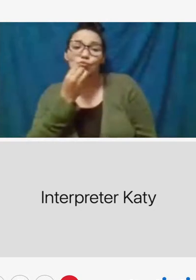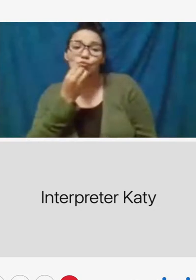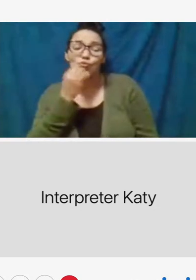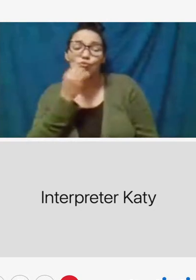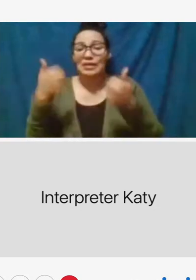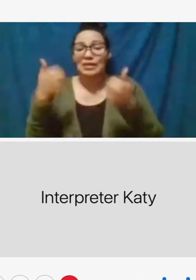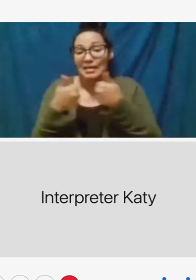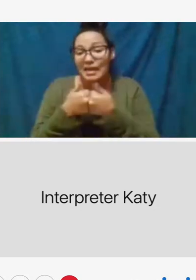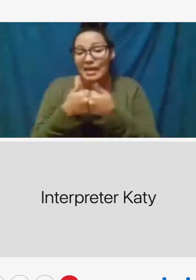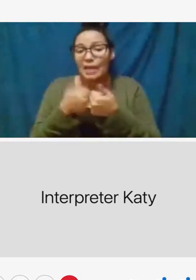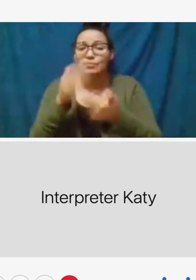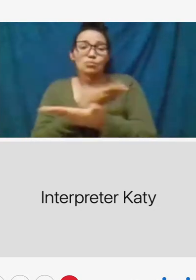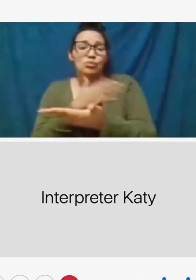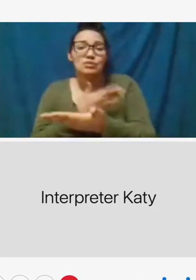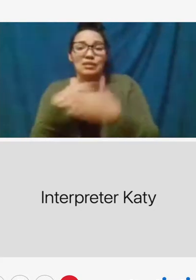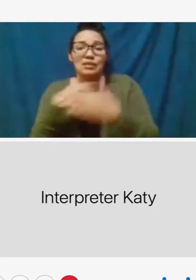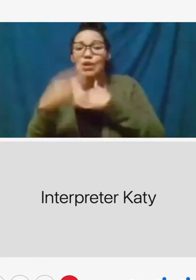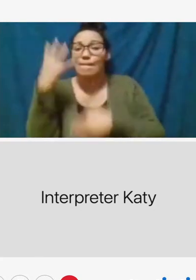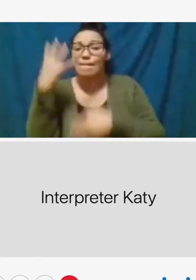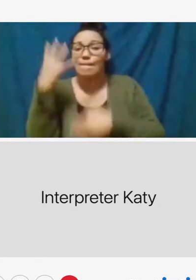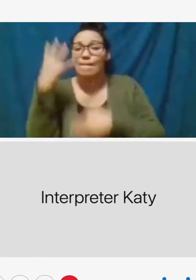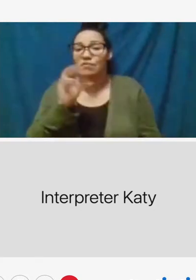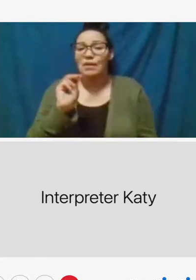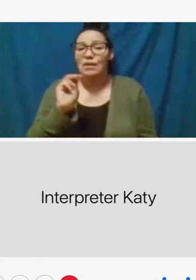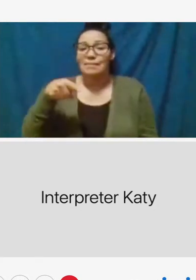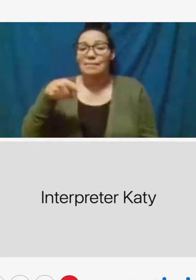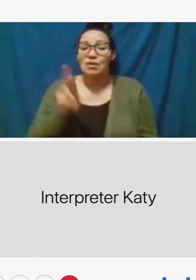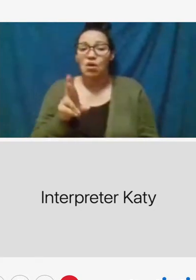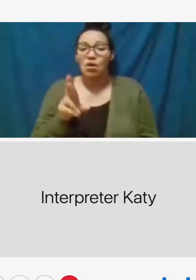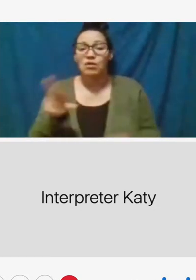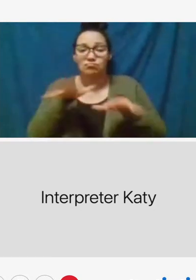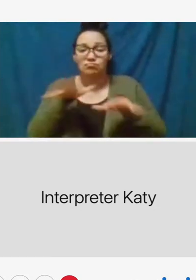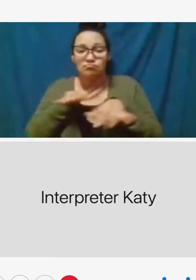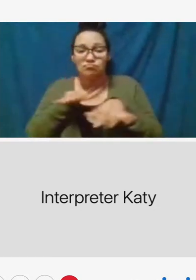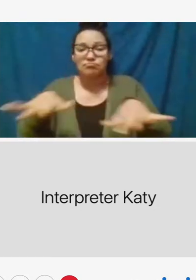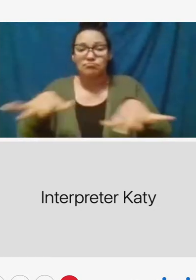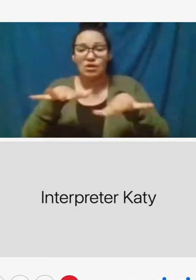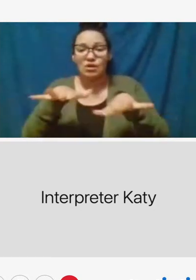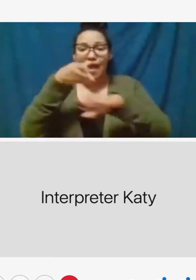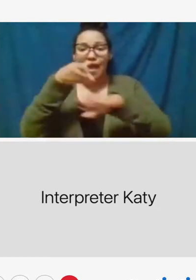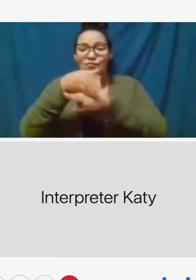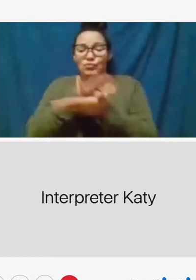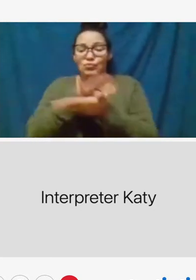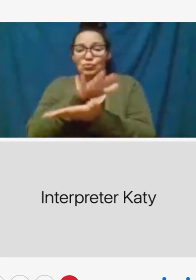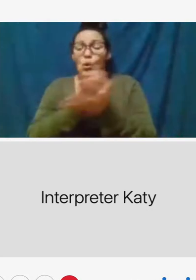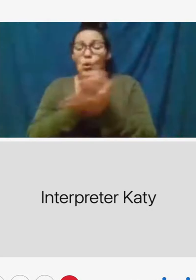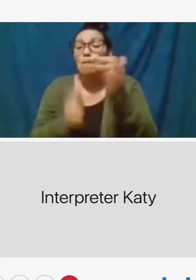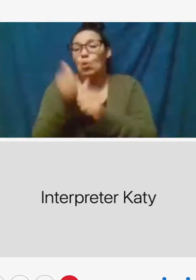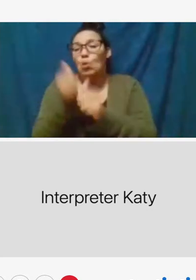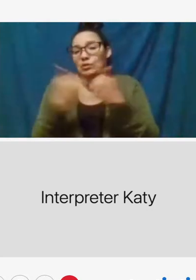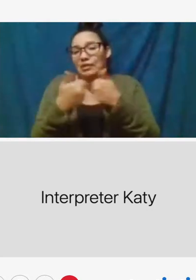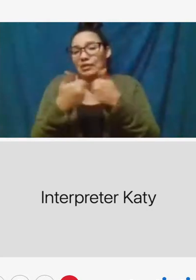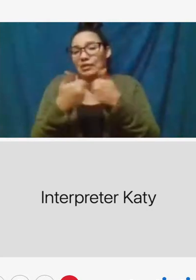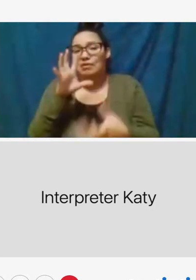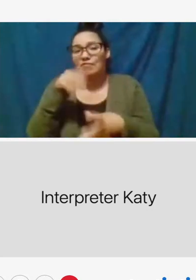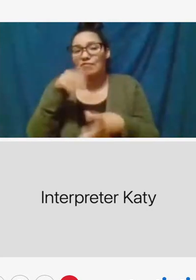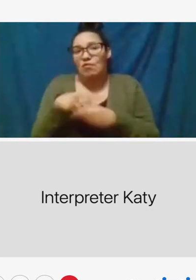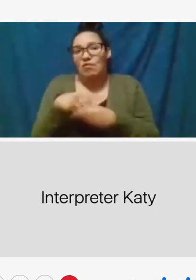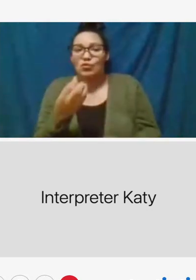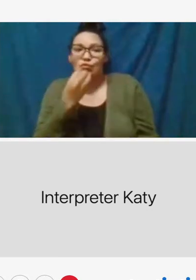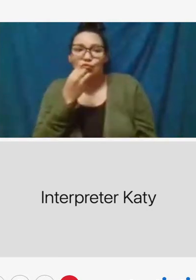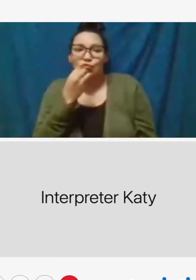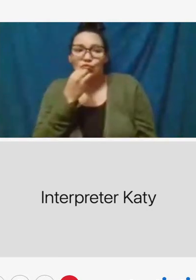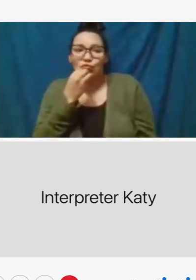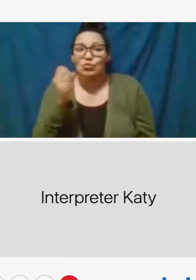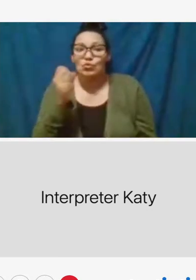beautiful NPR Courtyard right after school most of the games involved food so many Bruins wanted to